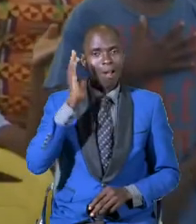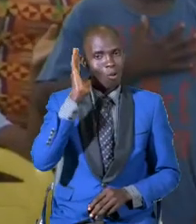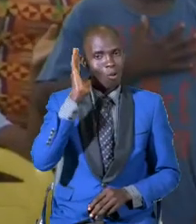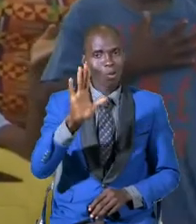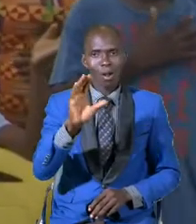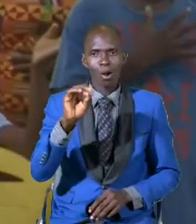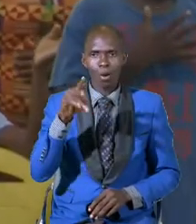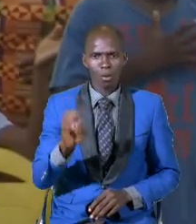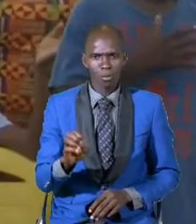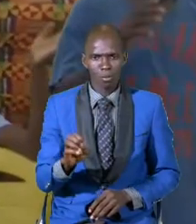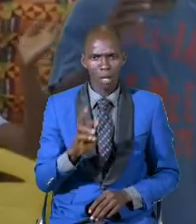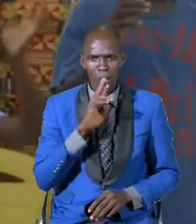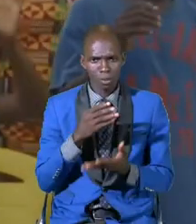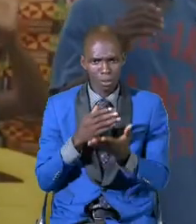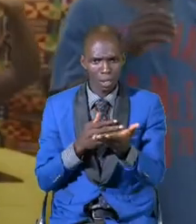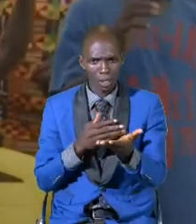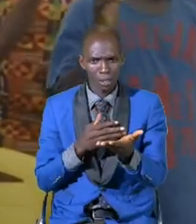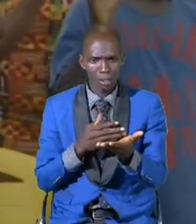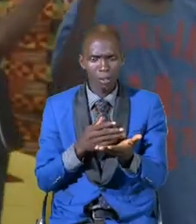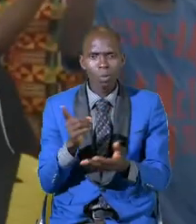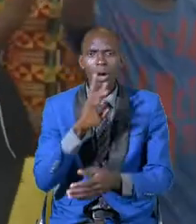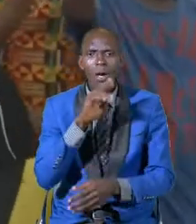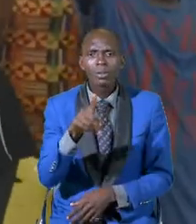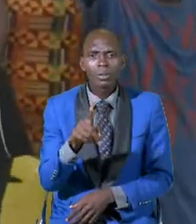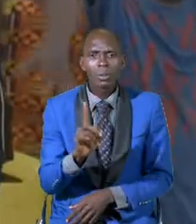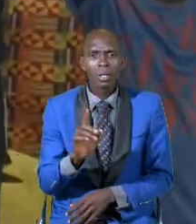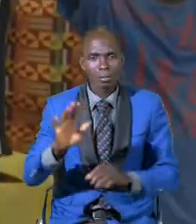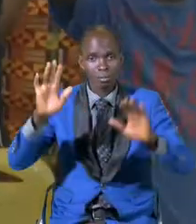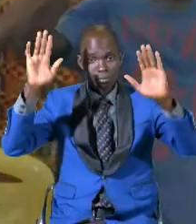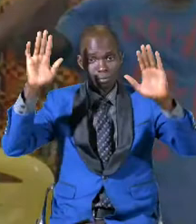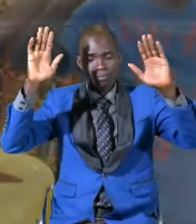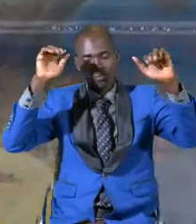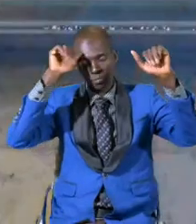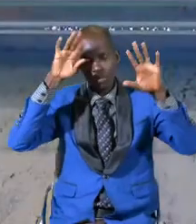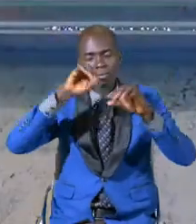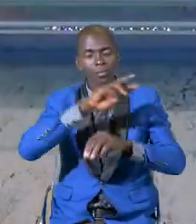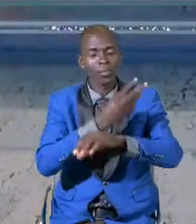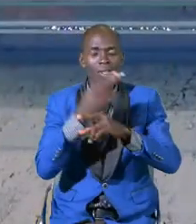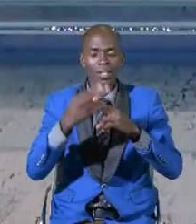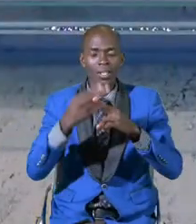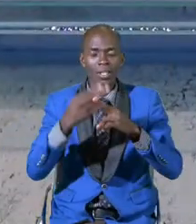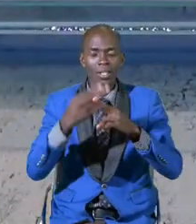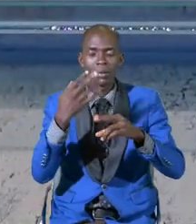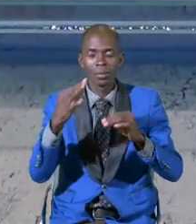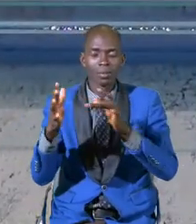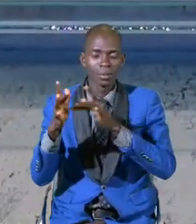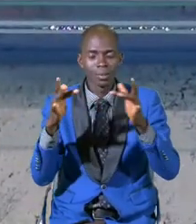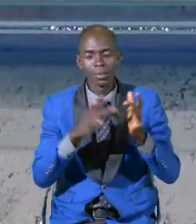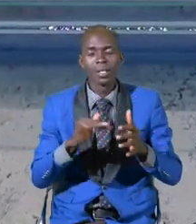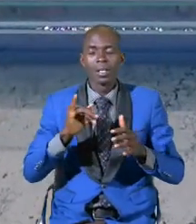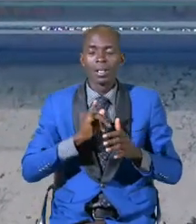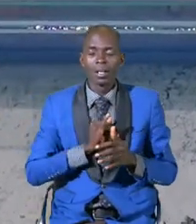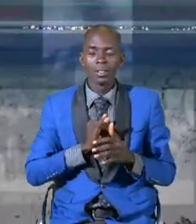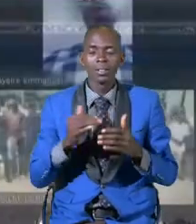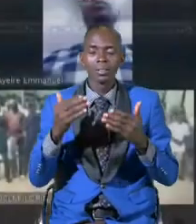Are you there? Where are you? Father, in the mighty name of Jesus, I thank you, you have